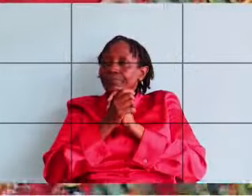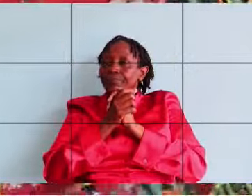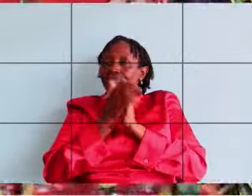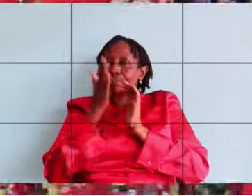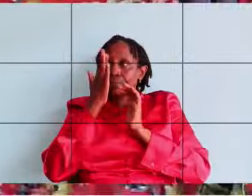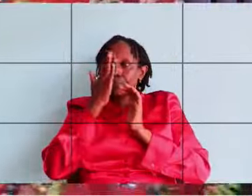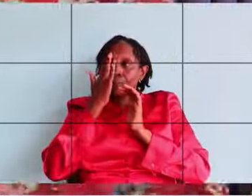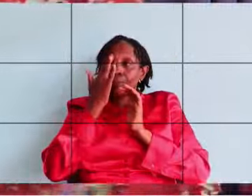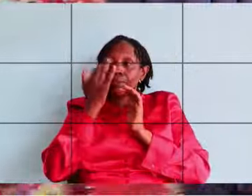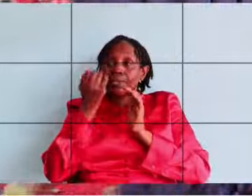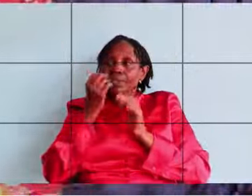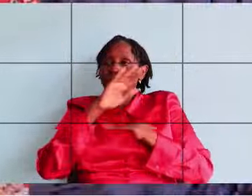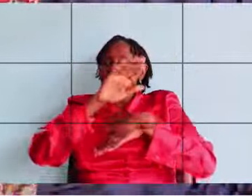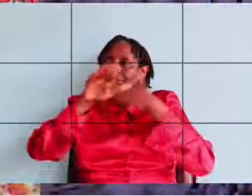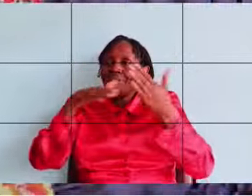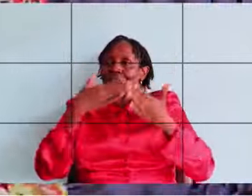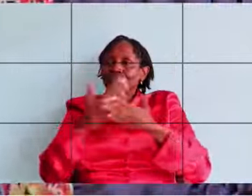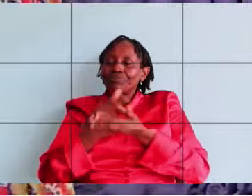Everyone must.